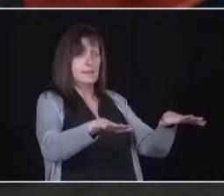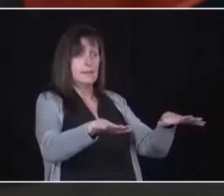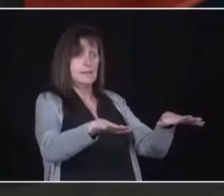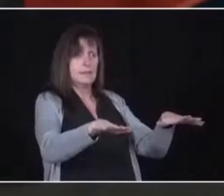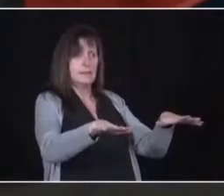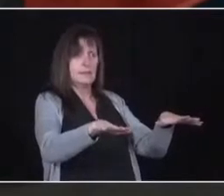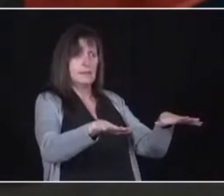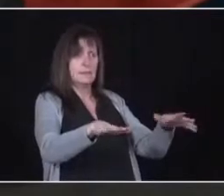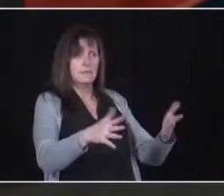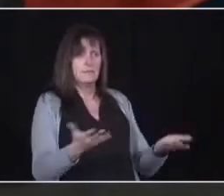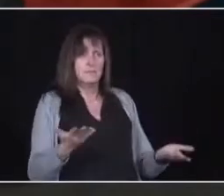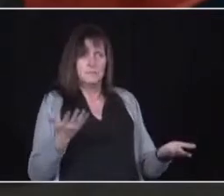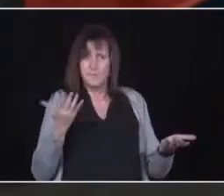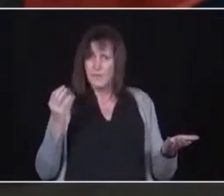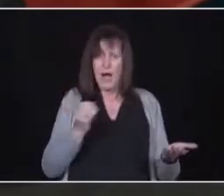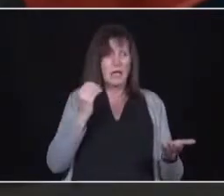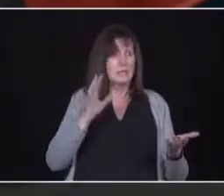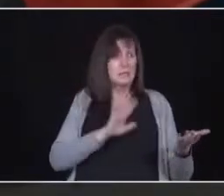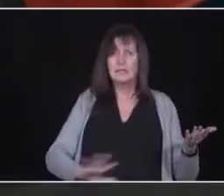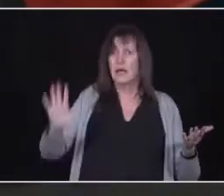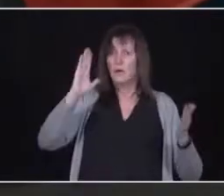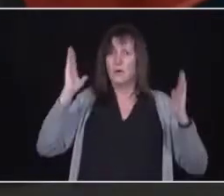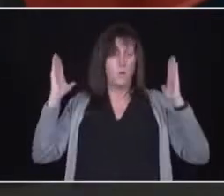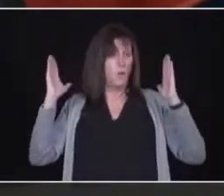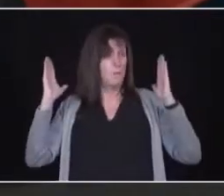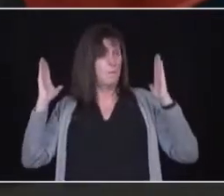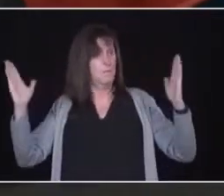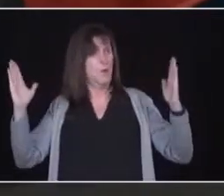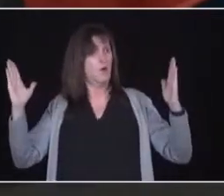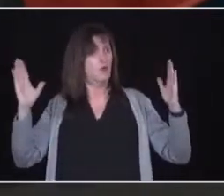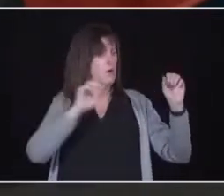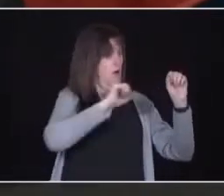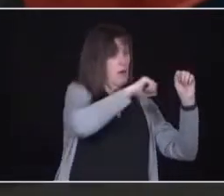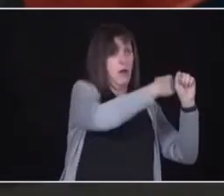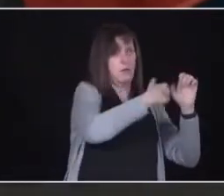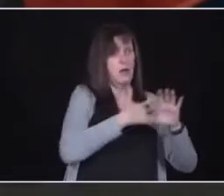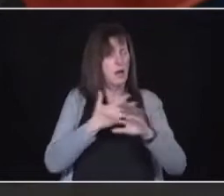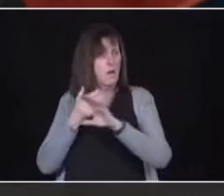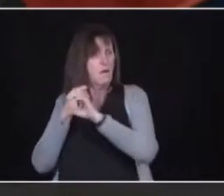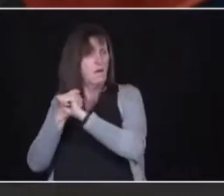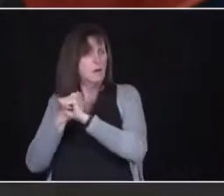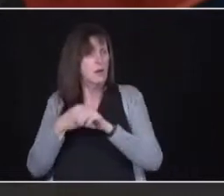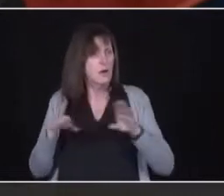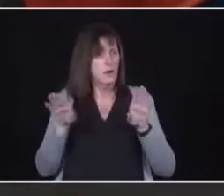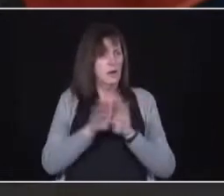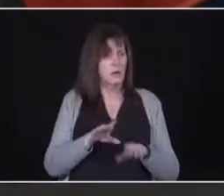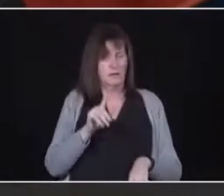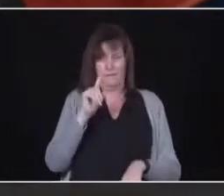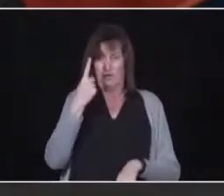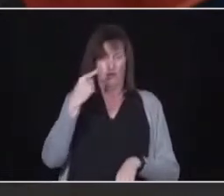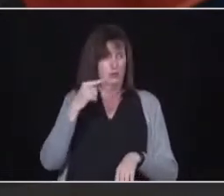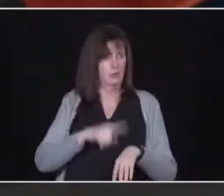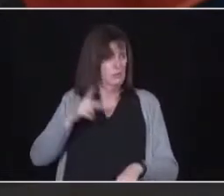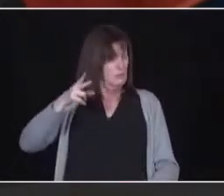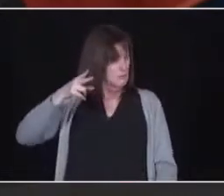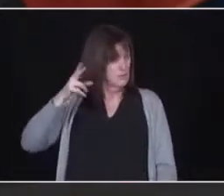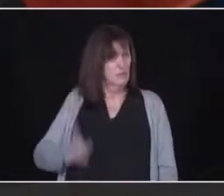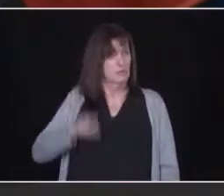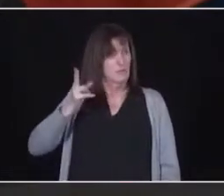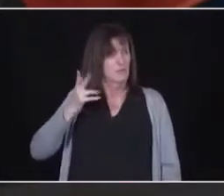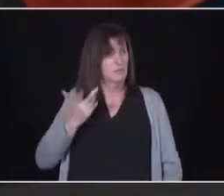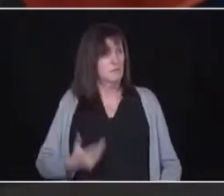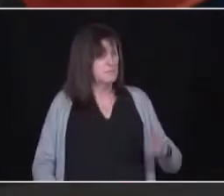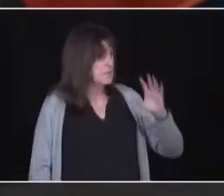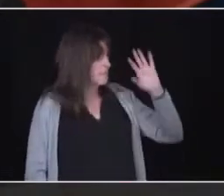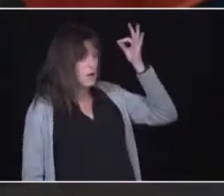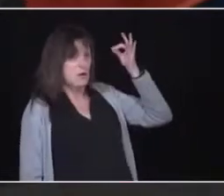remember. And now the federal government needs to step up and they need to tighten up these borders like we've